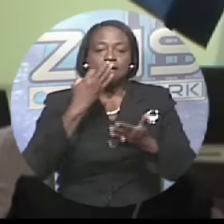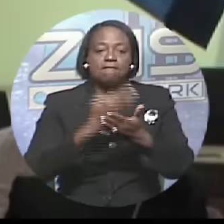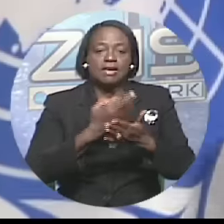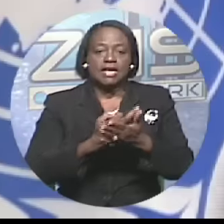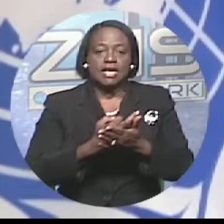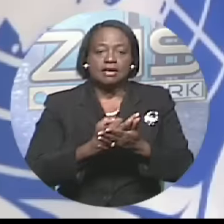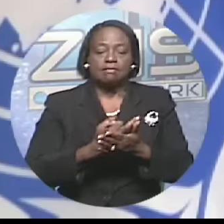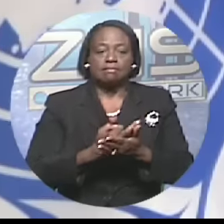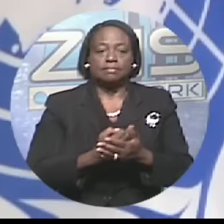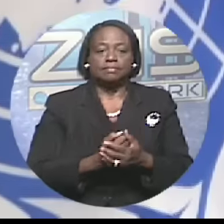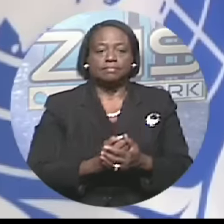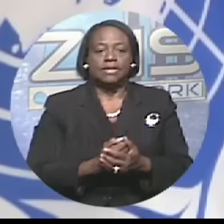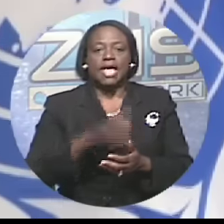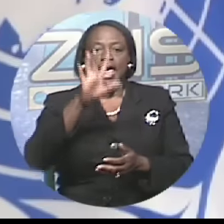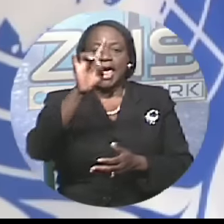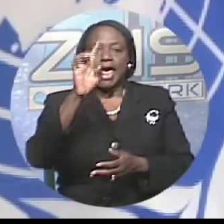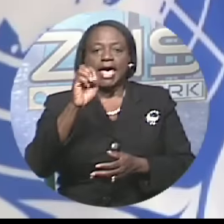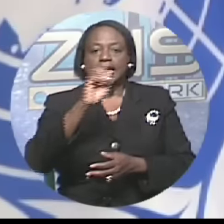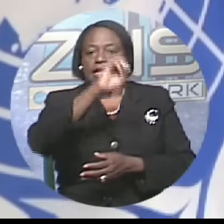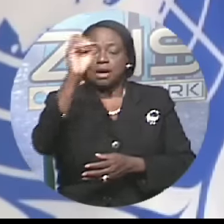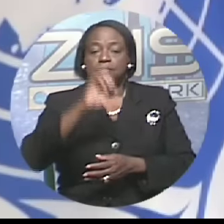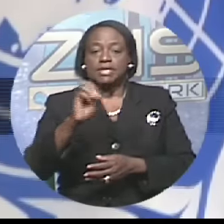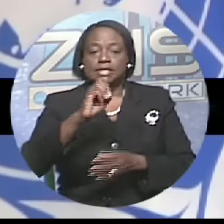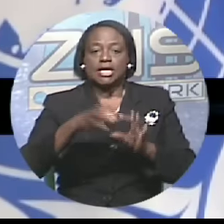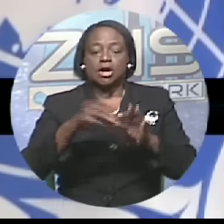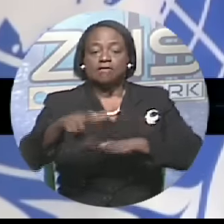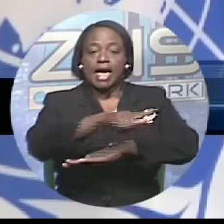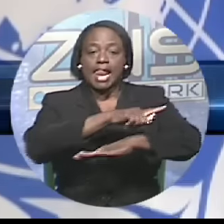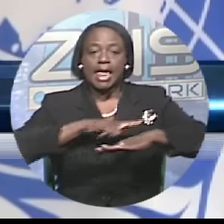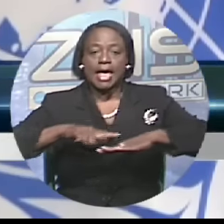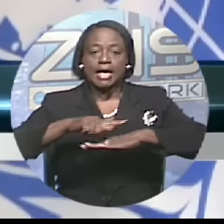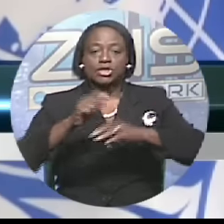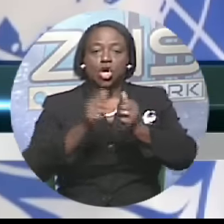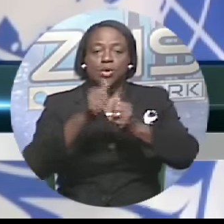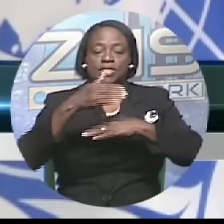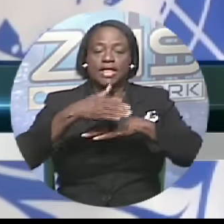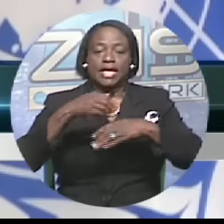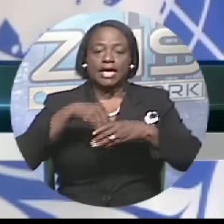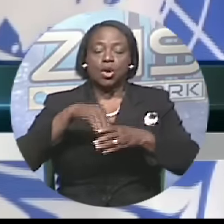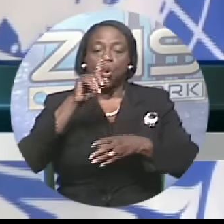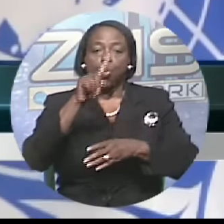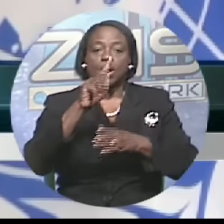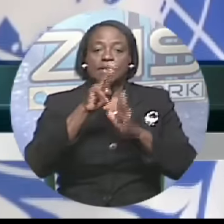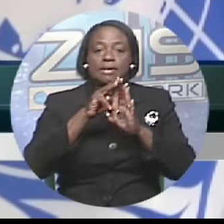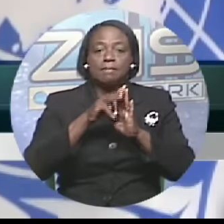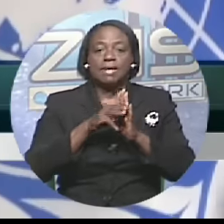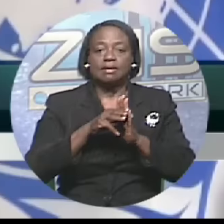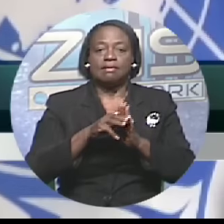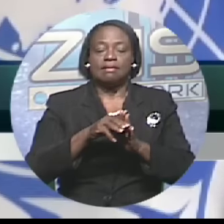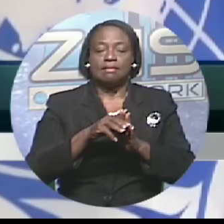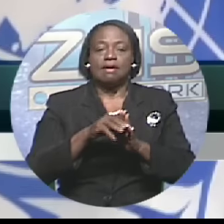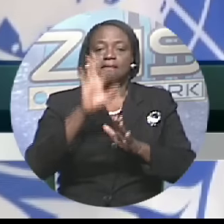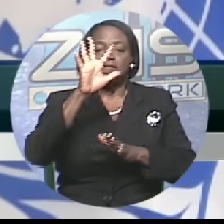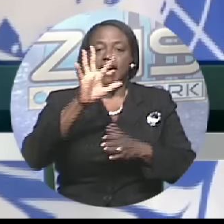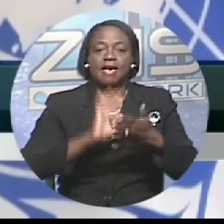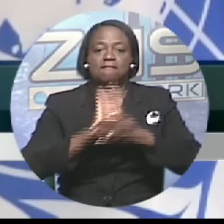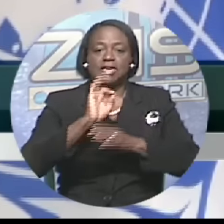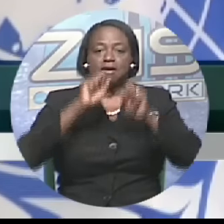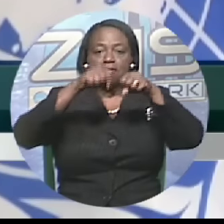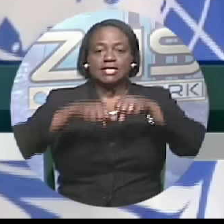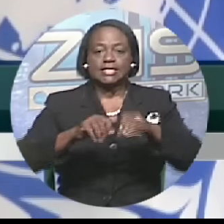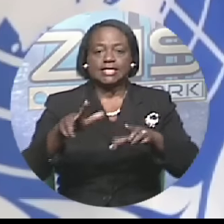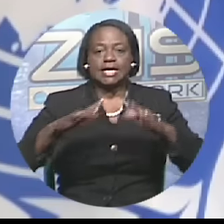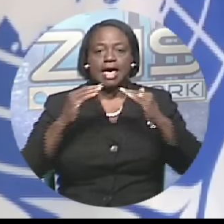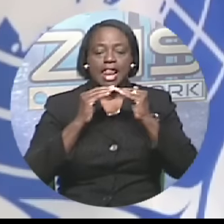urgency. Indeed, with 80% of our land within 1 meter or 5 feet of mean sea level, business as usual